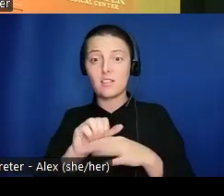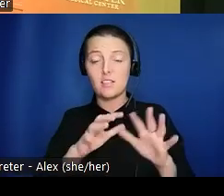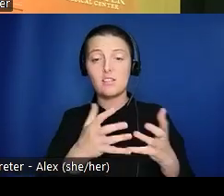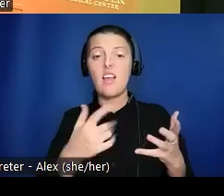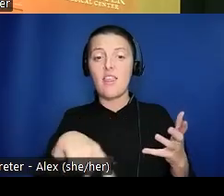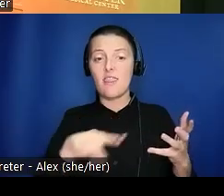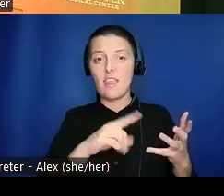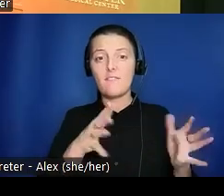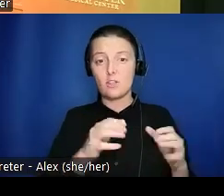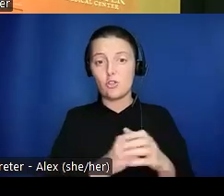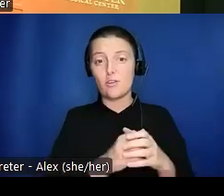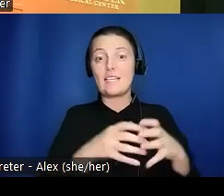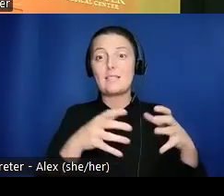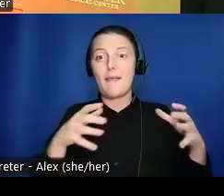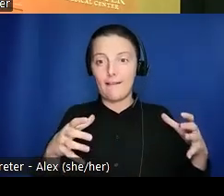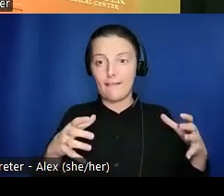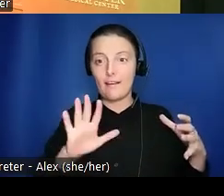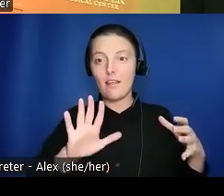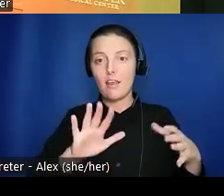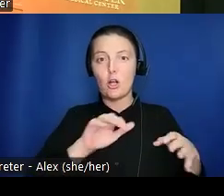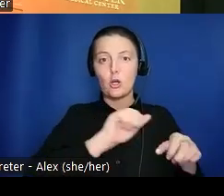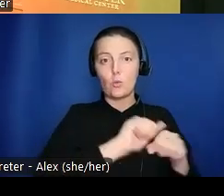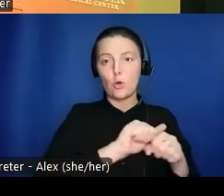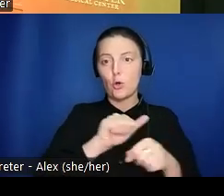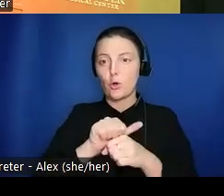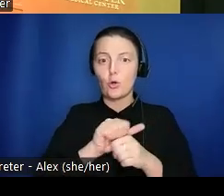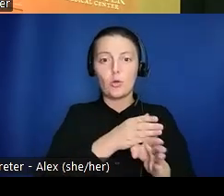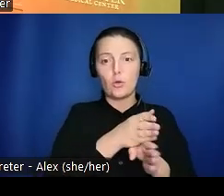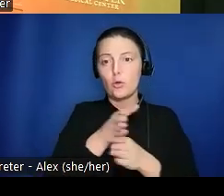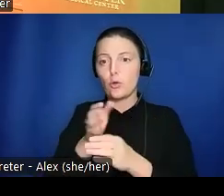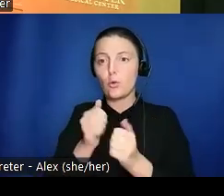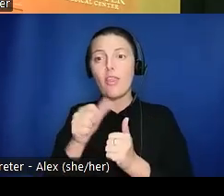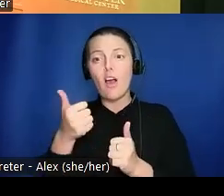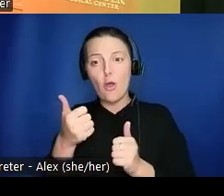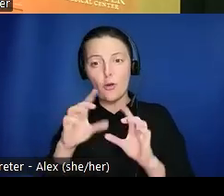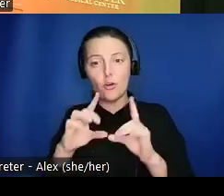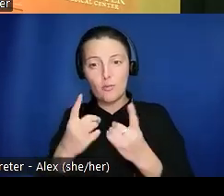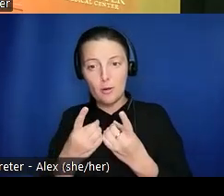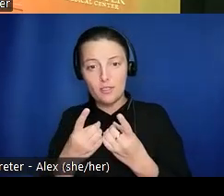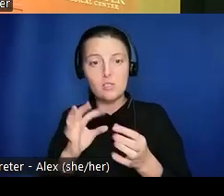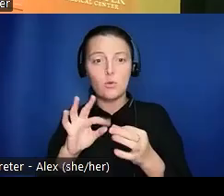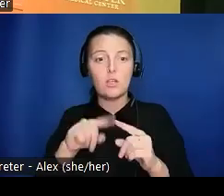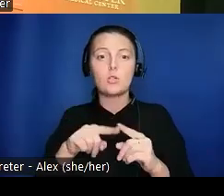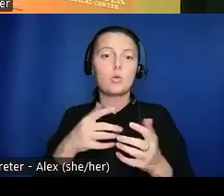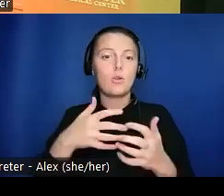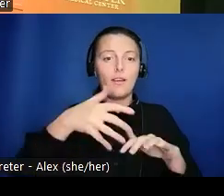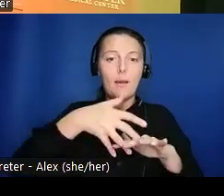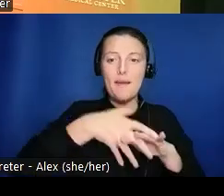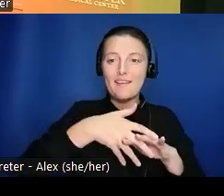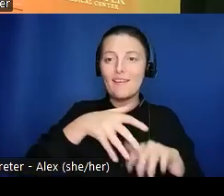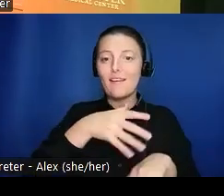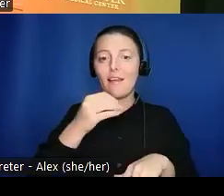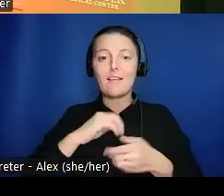footprints in other departments in terms of embedded and collaborative care programs. But other